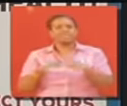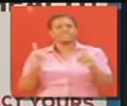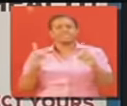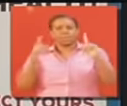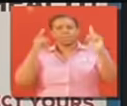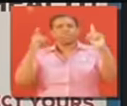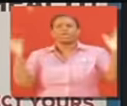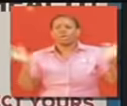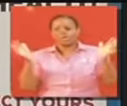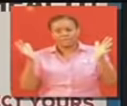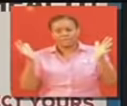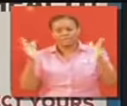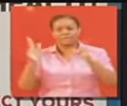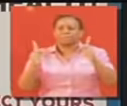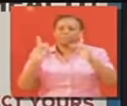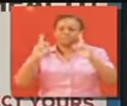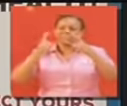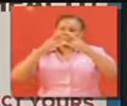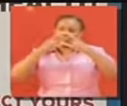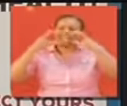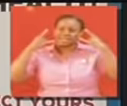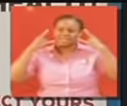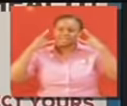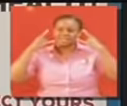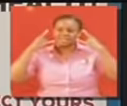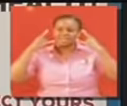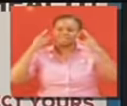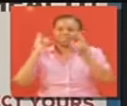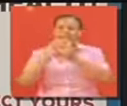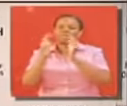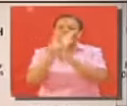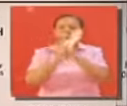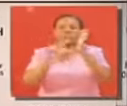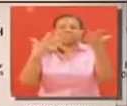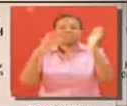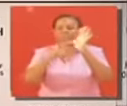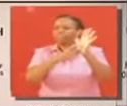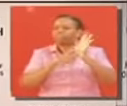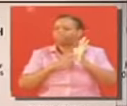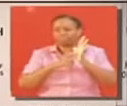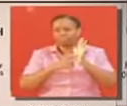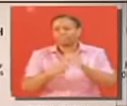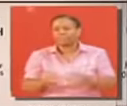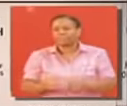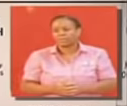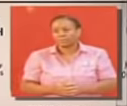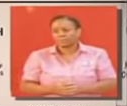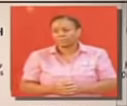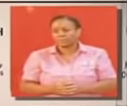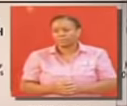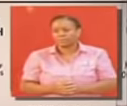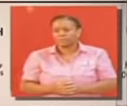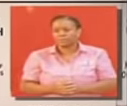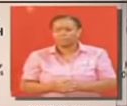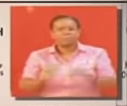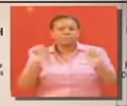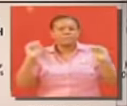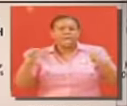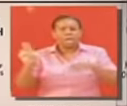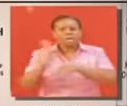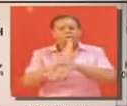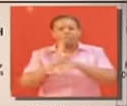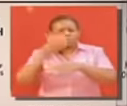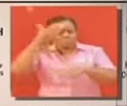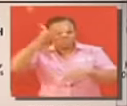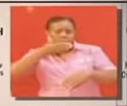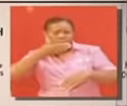to use a mask, which adds a literal extra layer of protection. Okay, thank you. And the final question